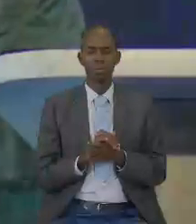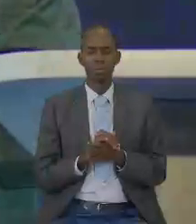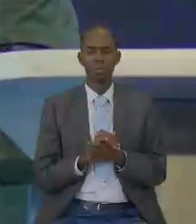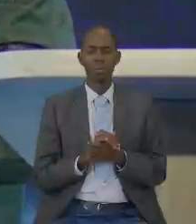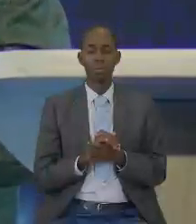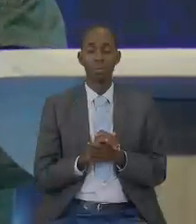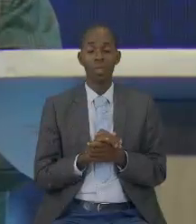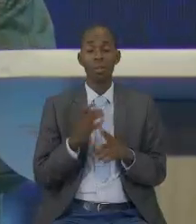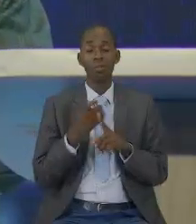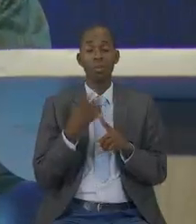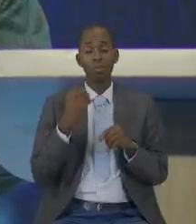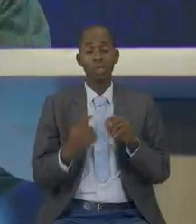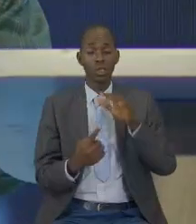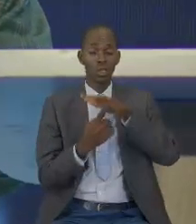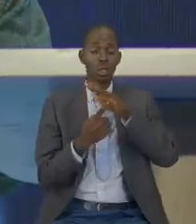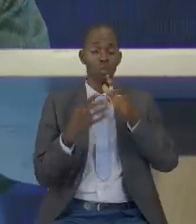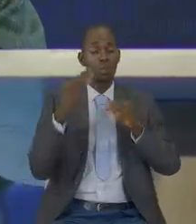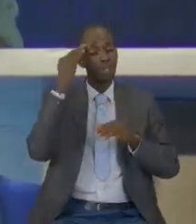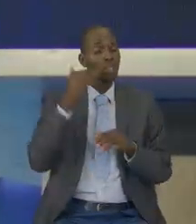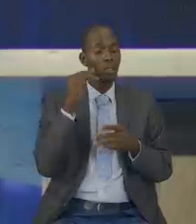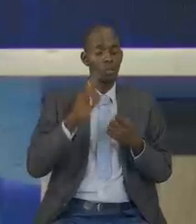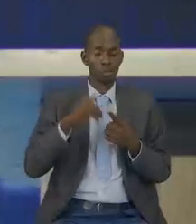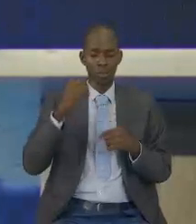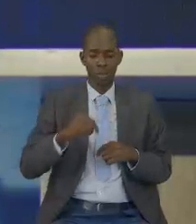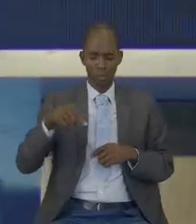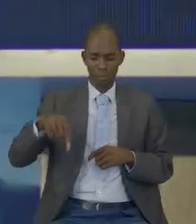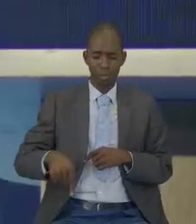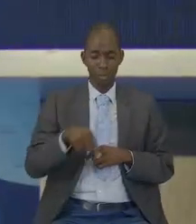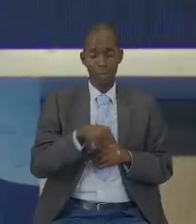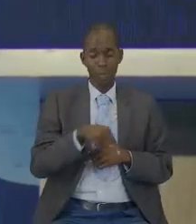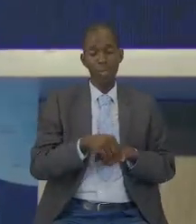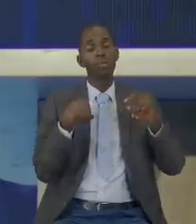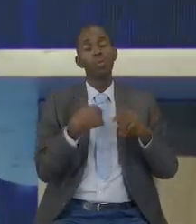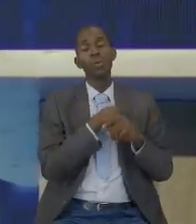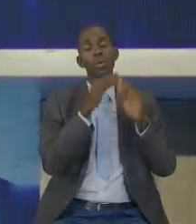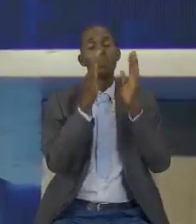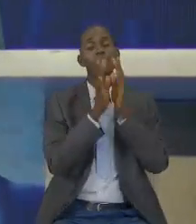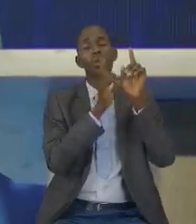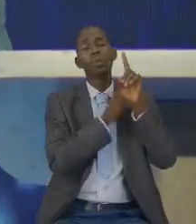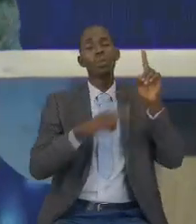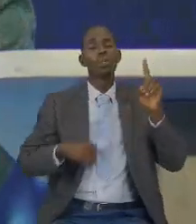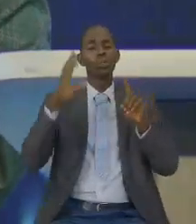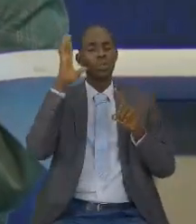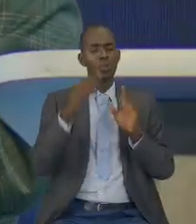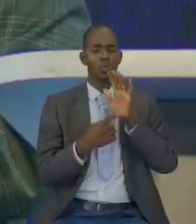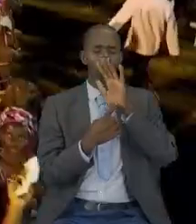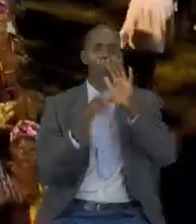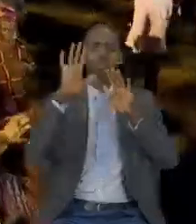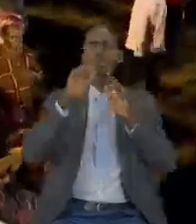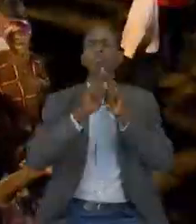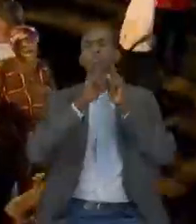From the top of it to the tip of the toe, we pray, Lord, you manifest your dynamic